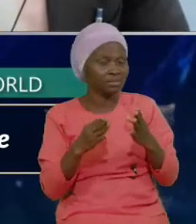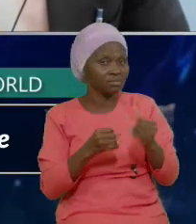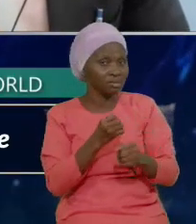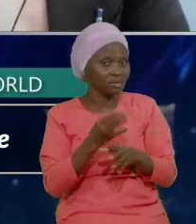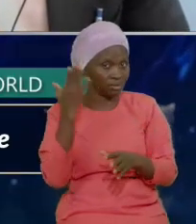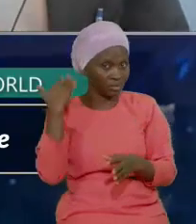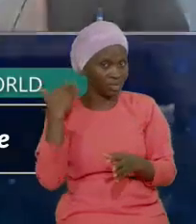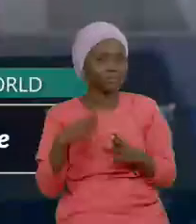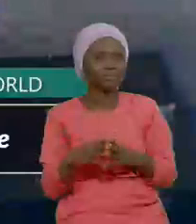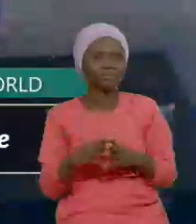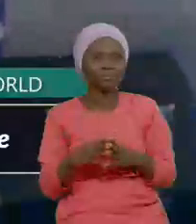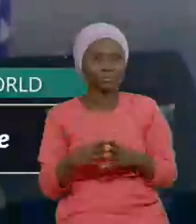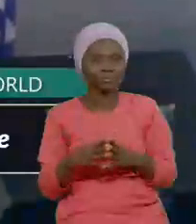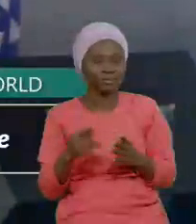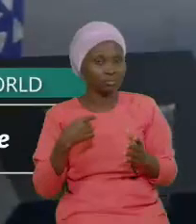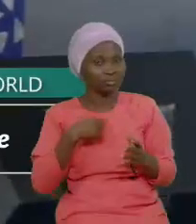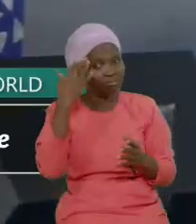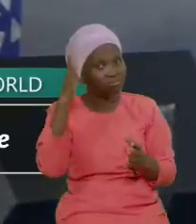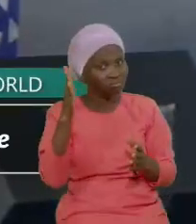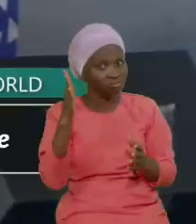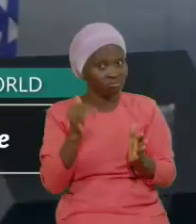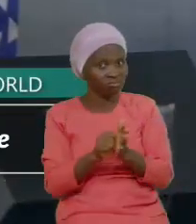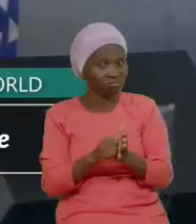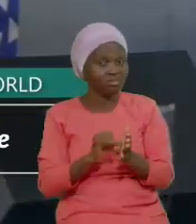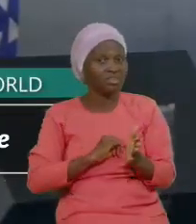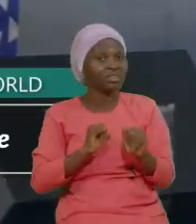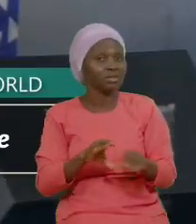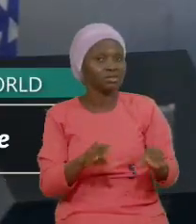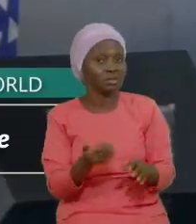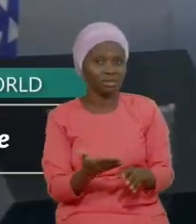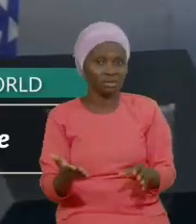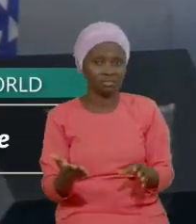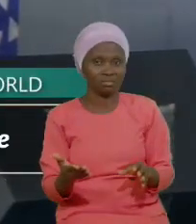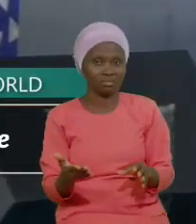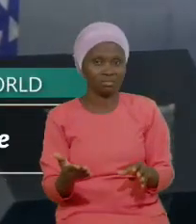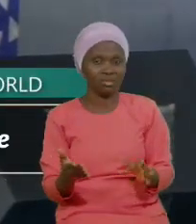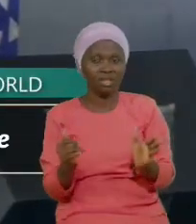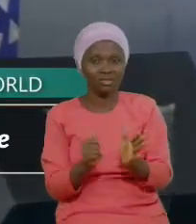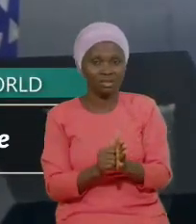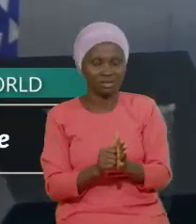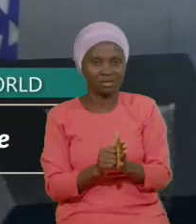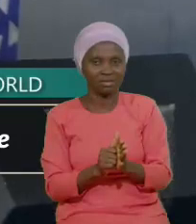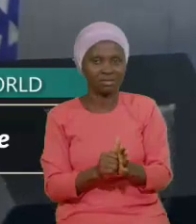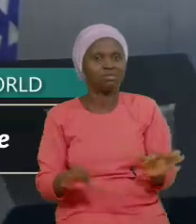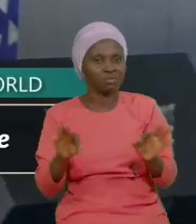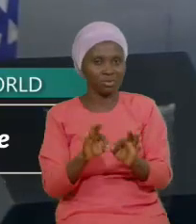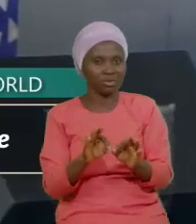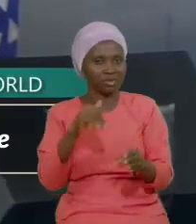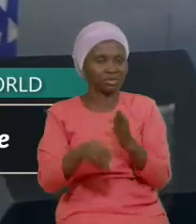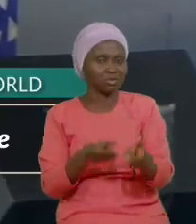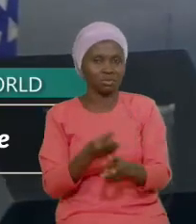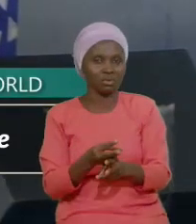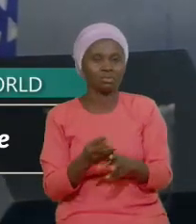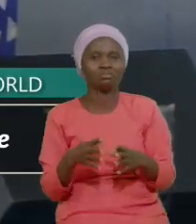I didn't know that I could do anything that matter in the world.